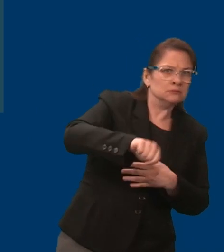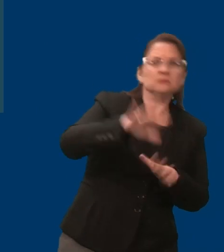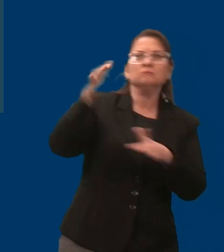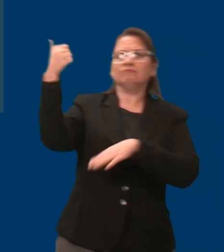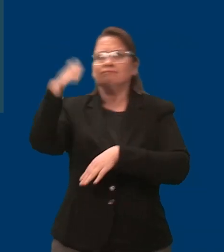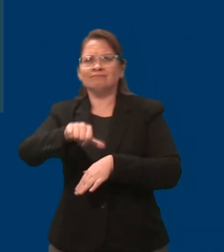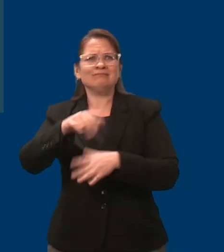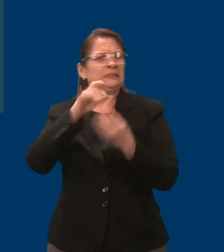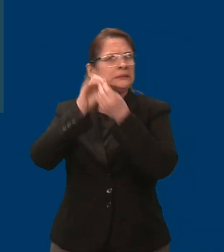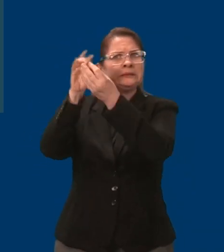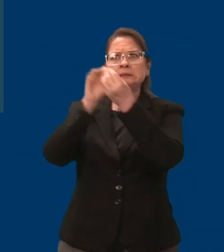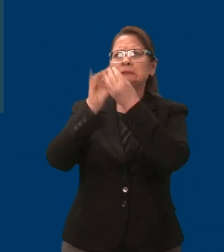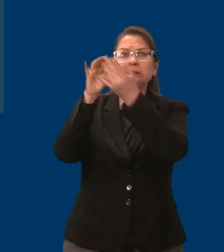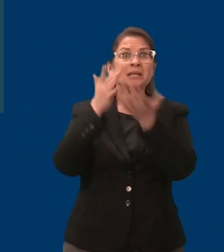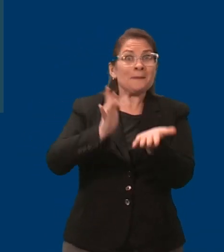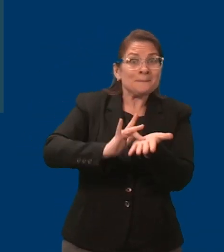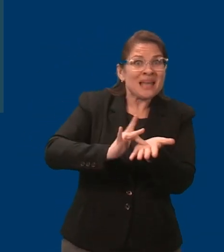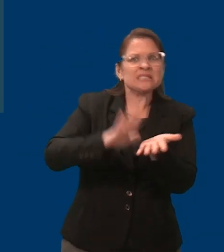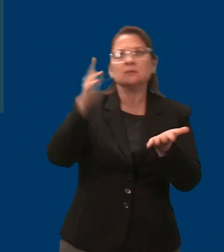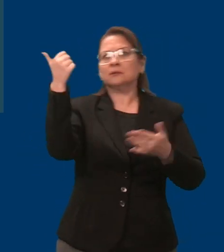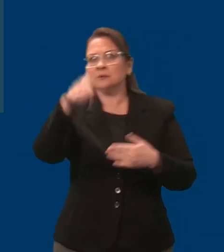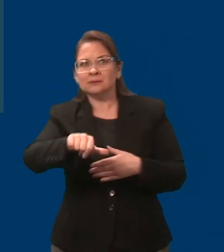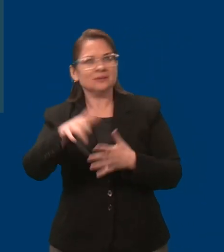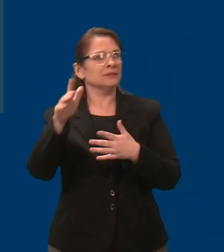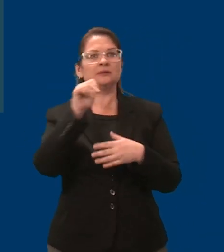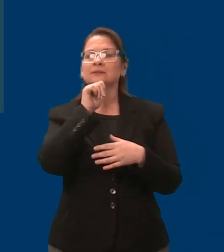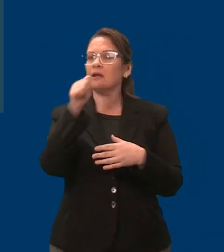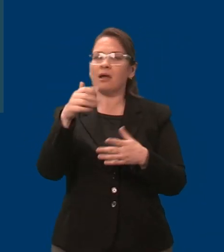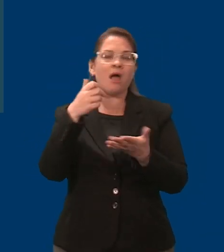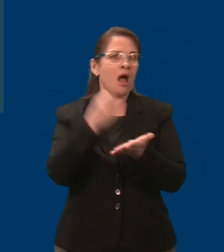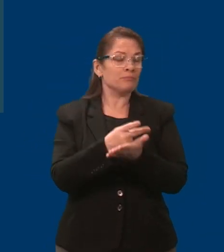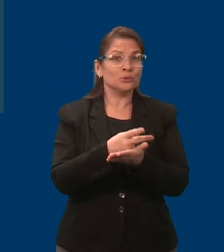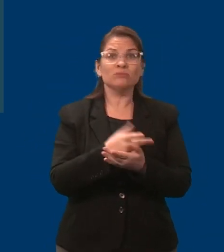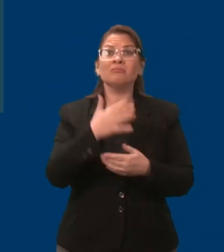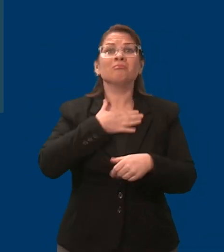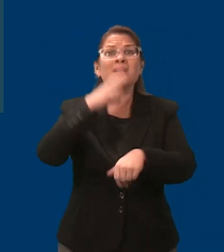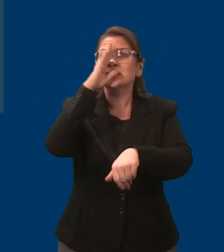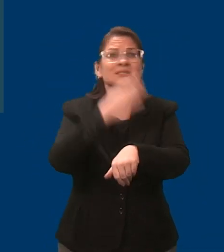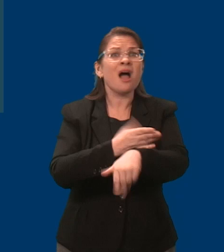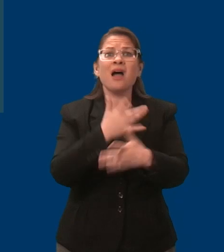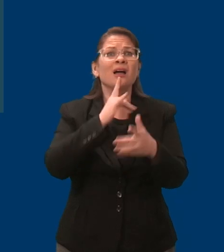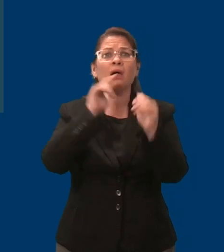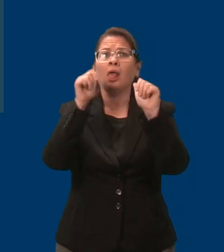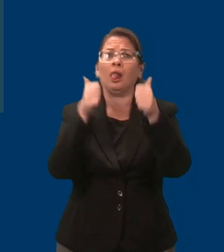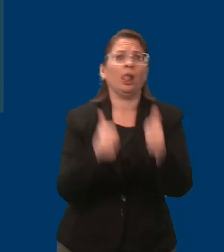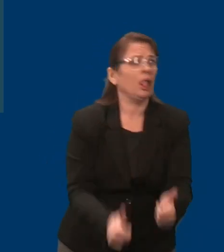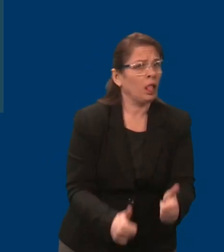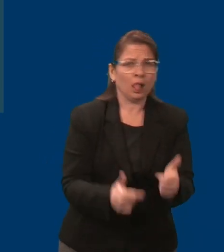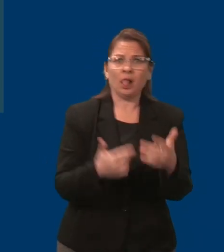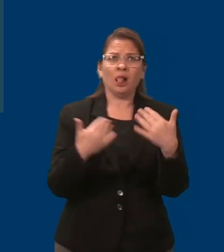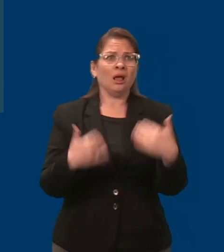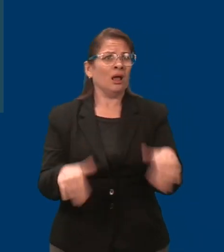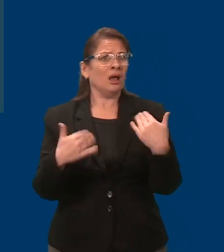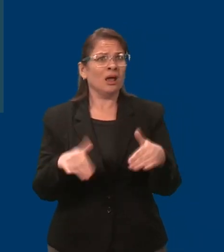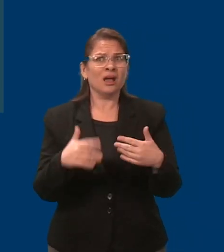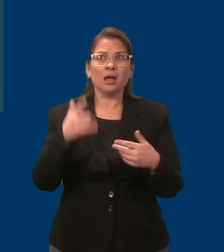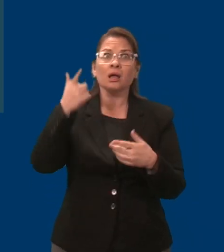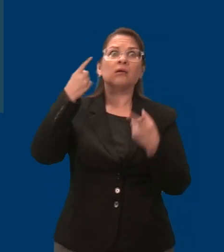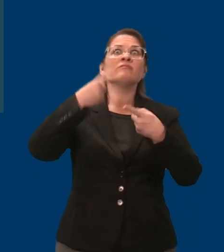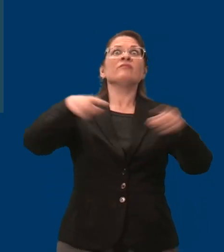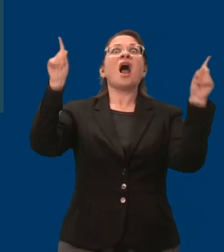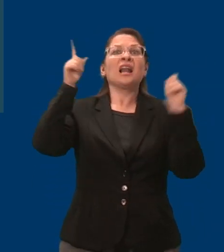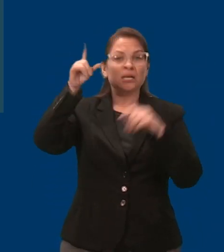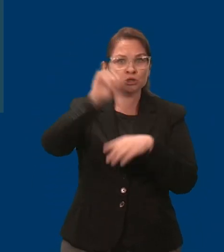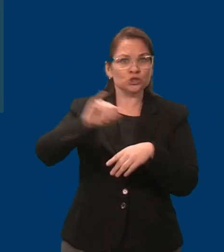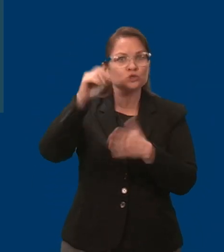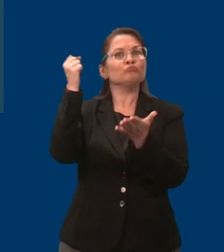needed. He was in such bad shape that the doctors wanted to use double the standard amount. Insurance only approved half the recommended dosage,